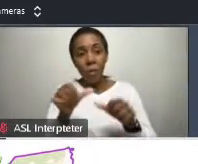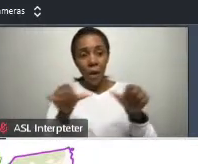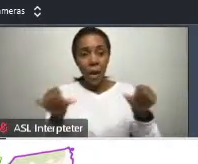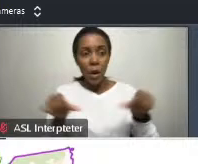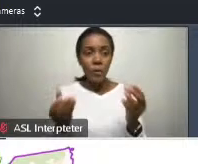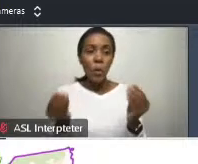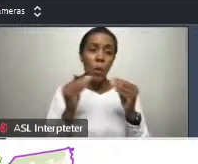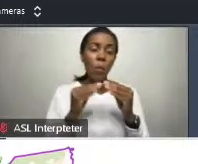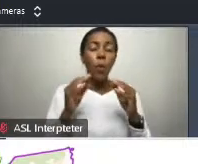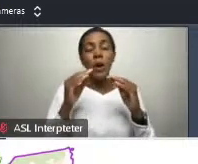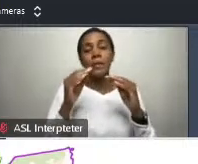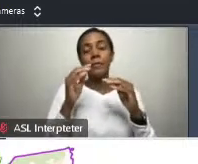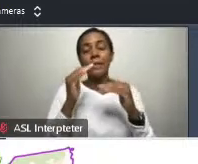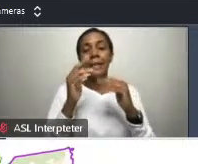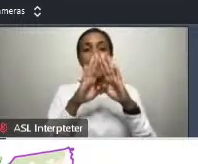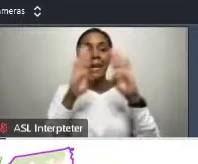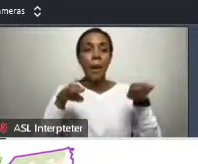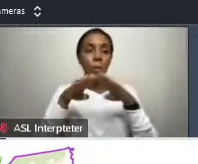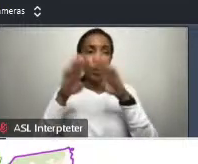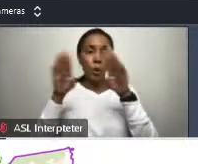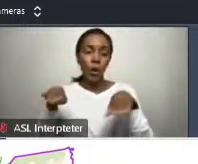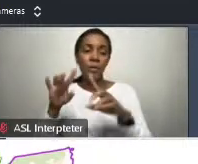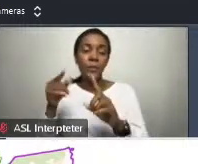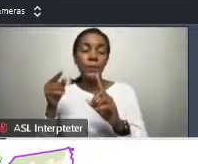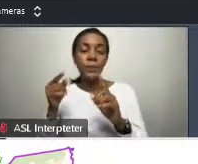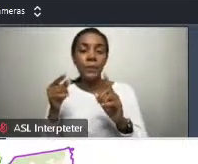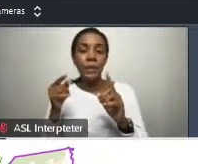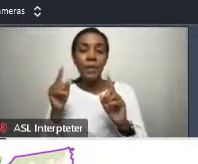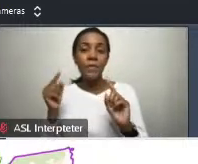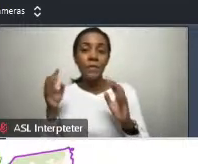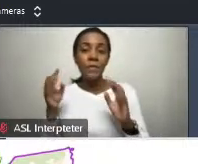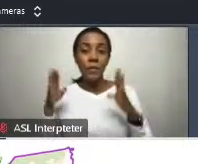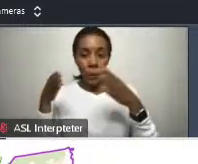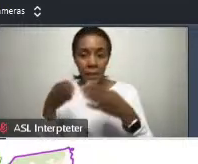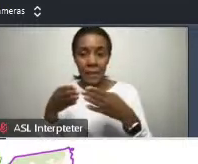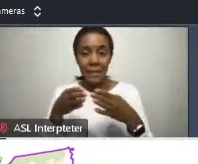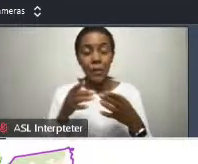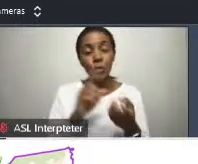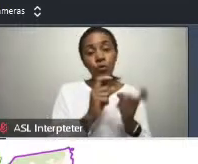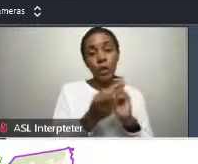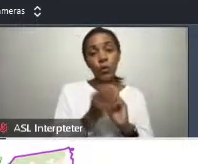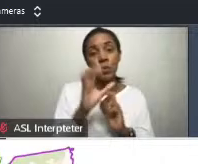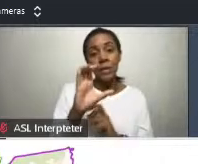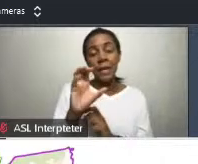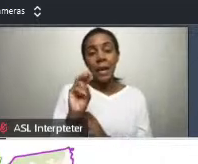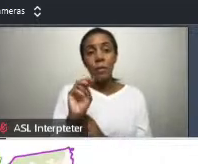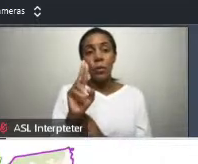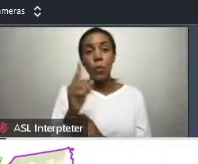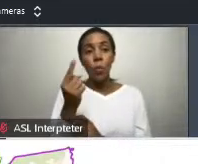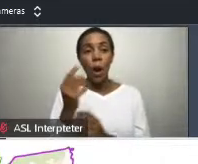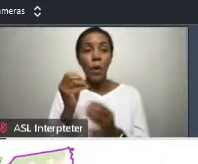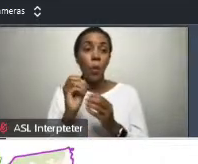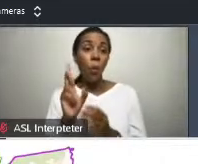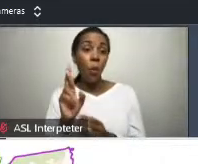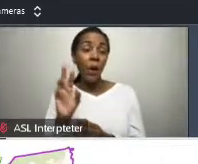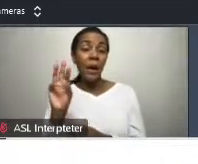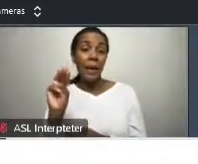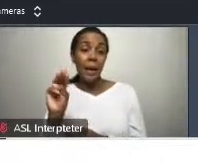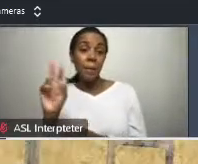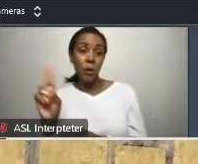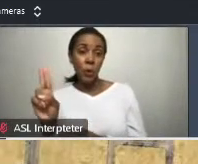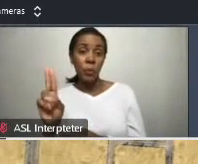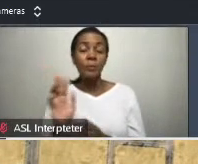more neighborhood oriented to change to either CMU1 or MU. Now, the next several